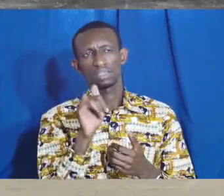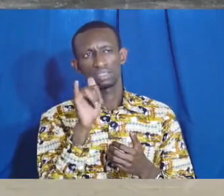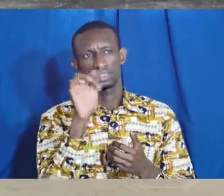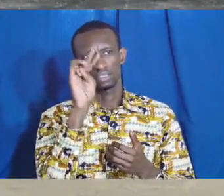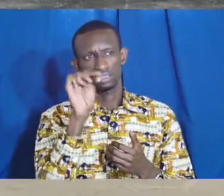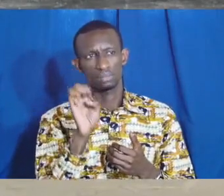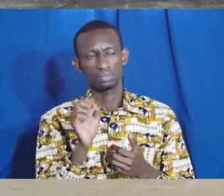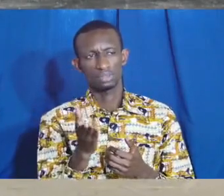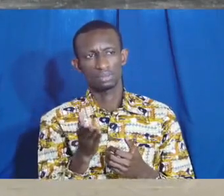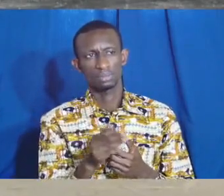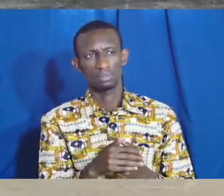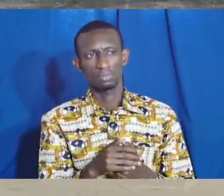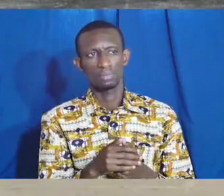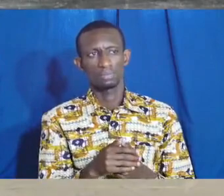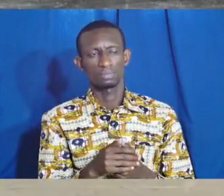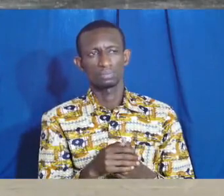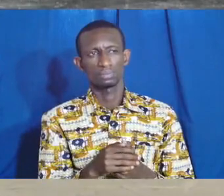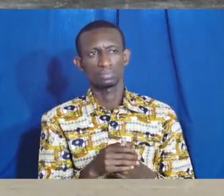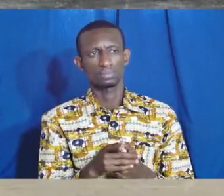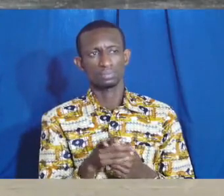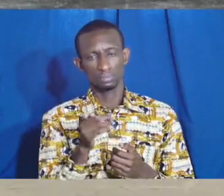enzymes are denatured.